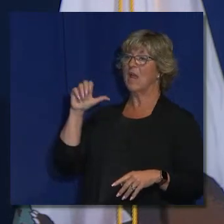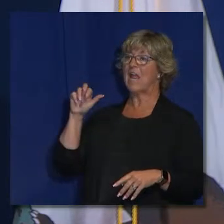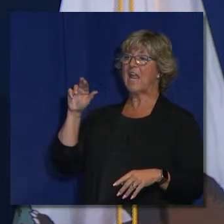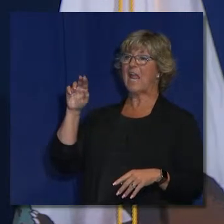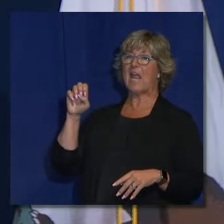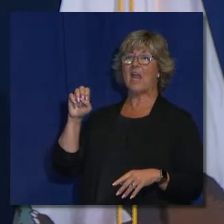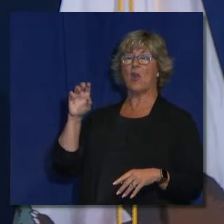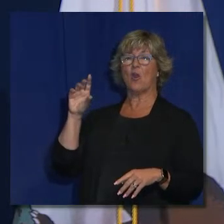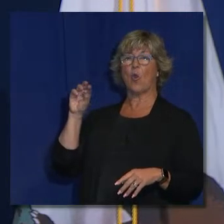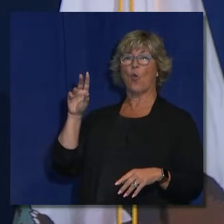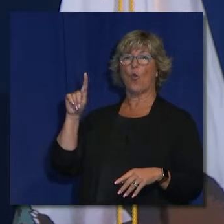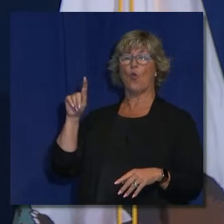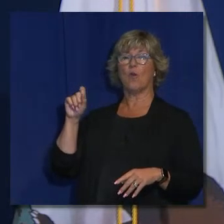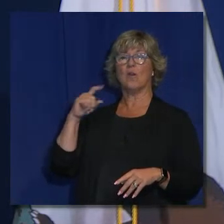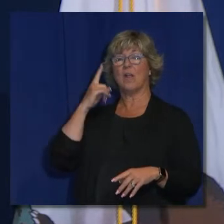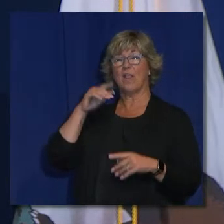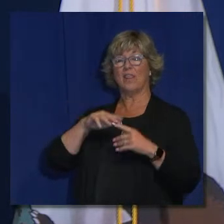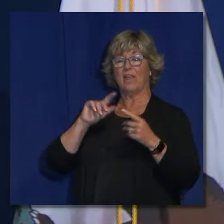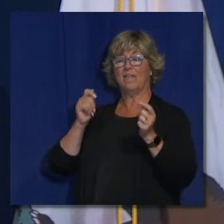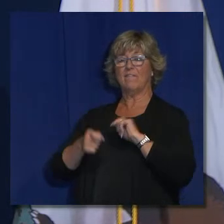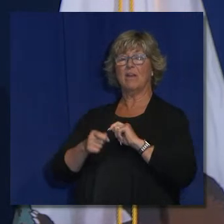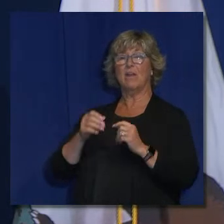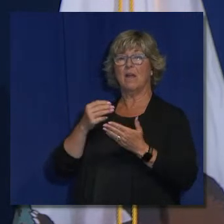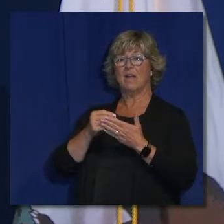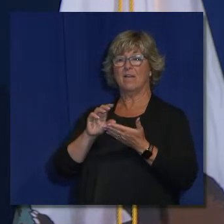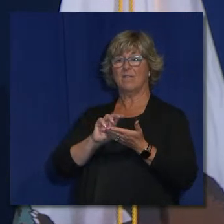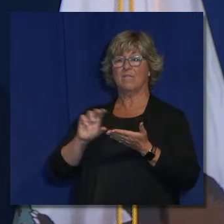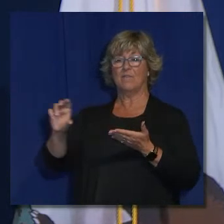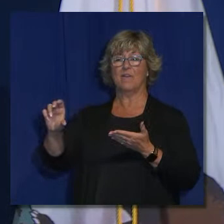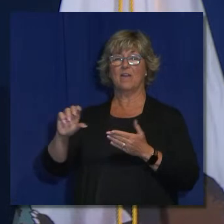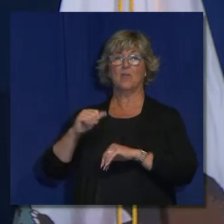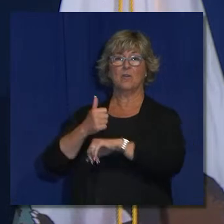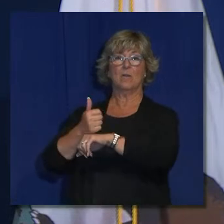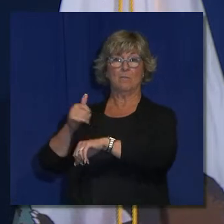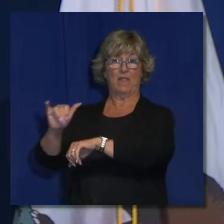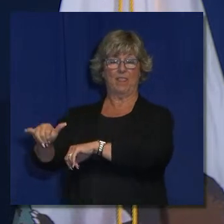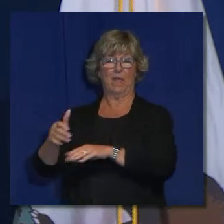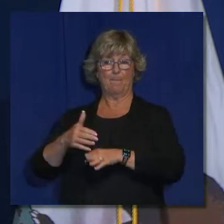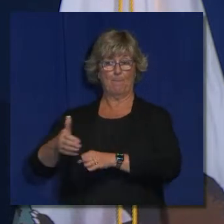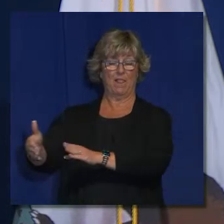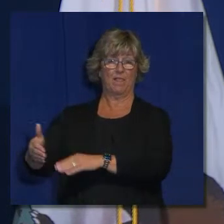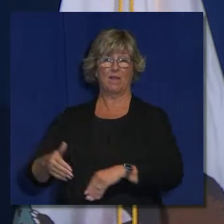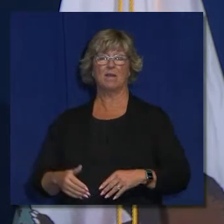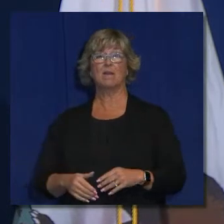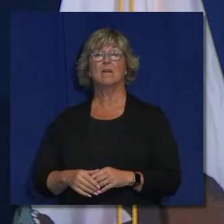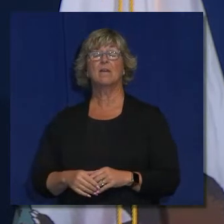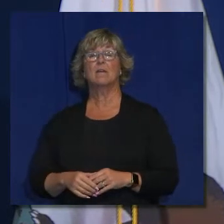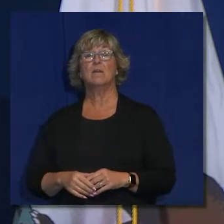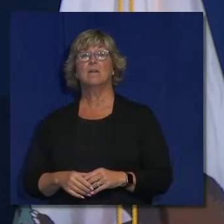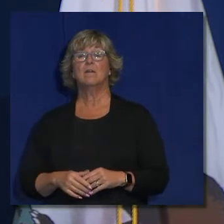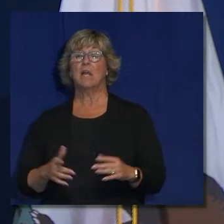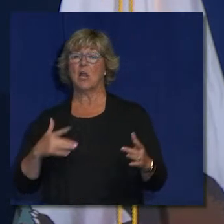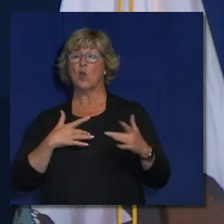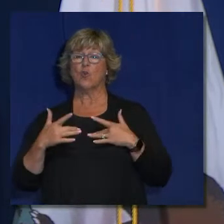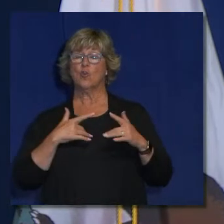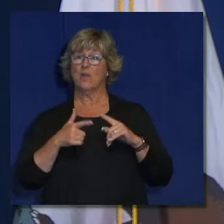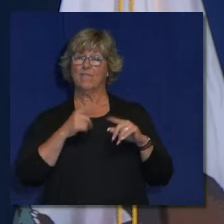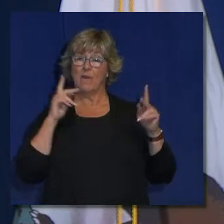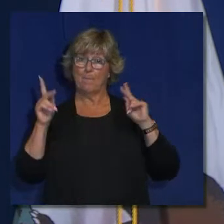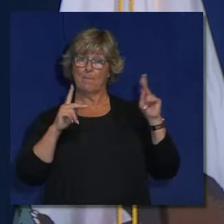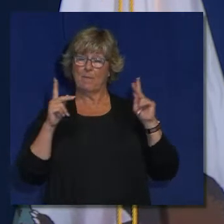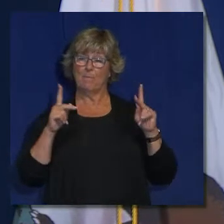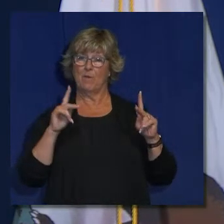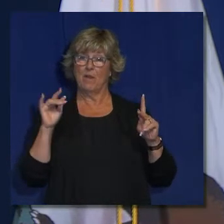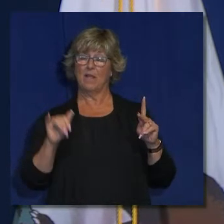the revise, it looked like there was funding set aside to implement the care court plan, but there are concerns from people